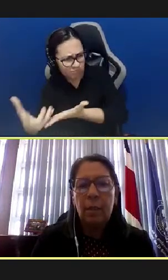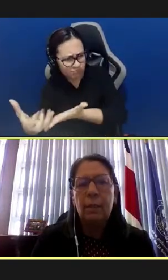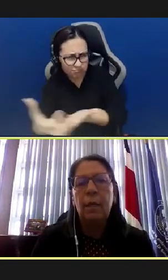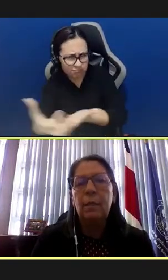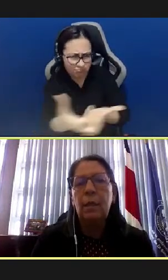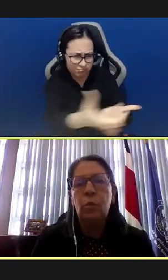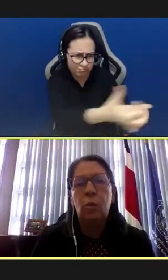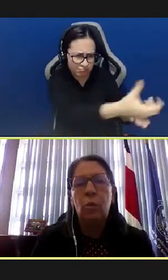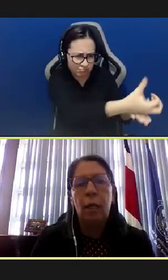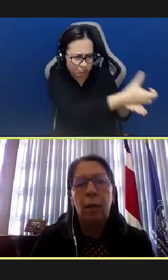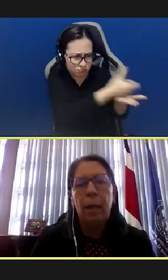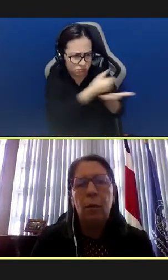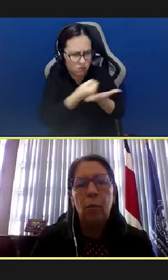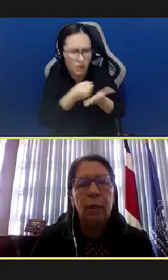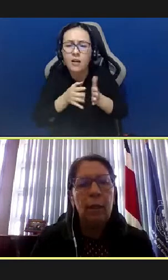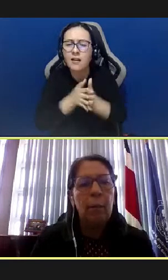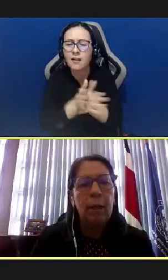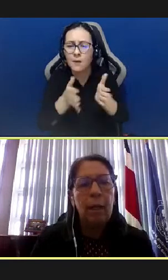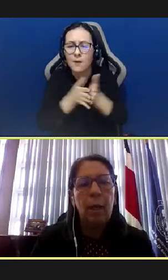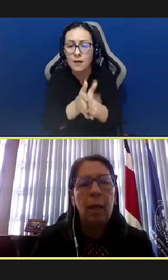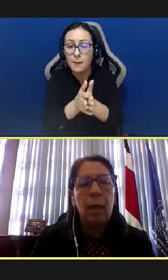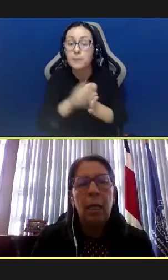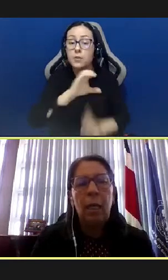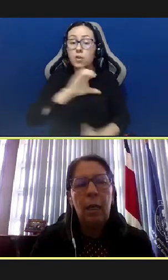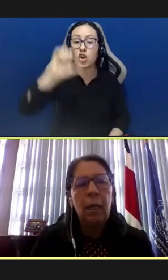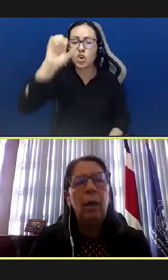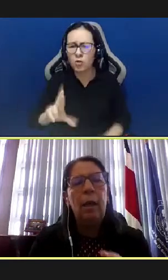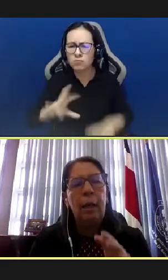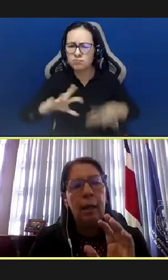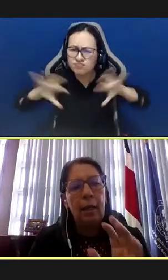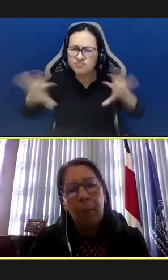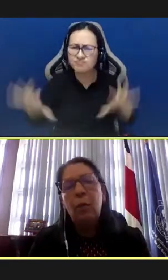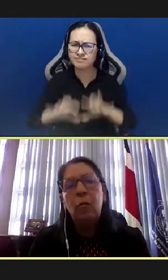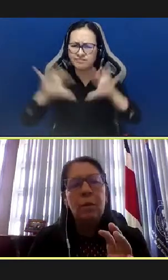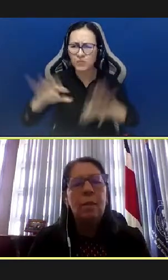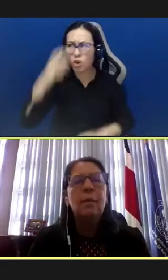country to support mental health.